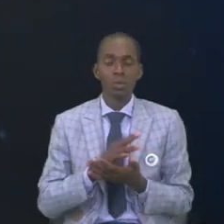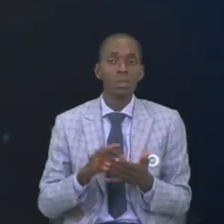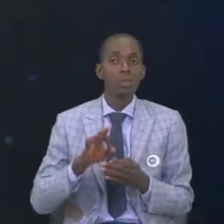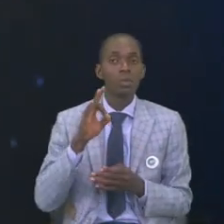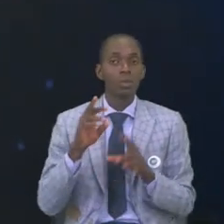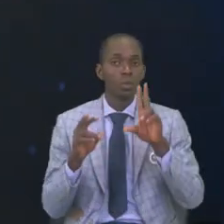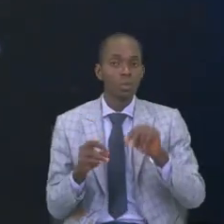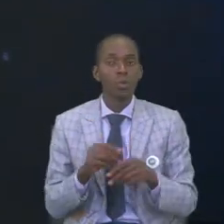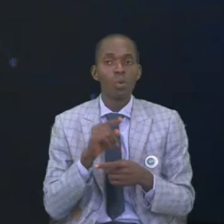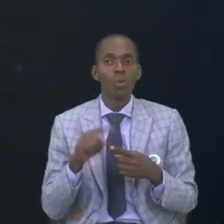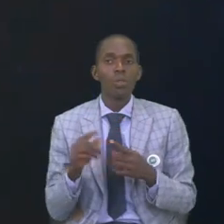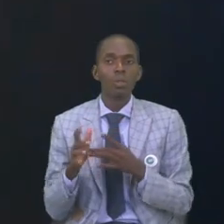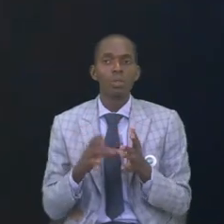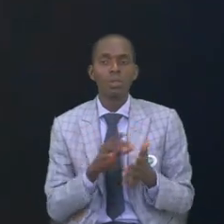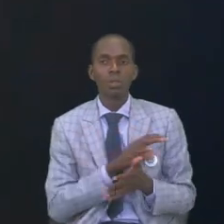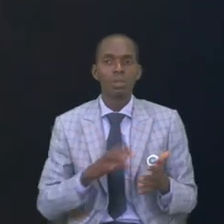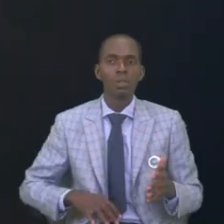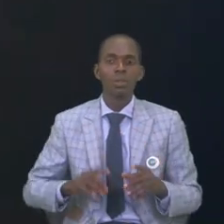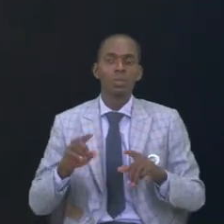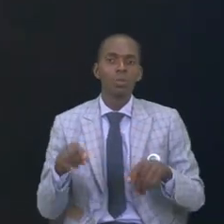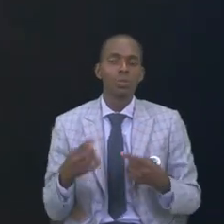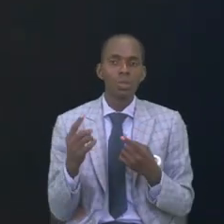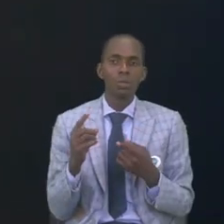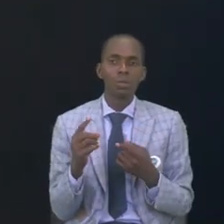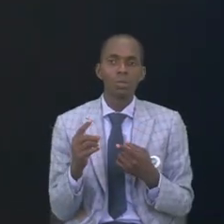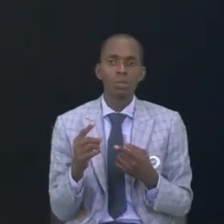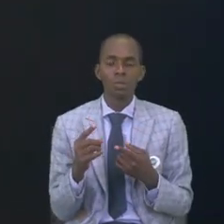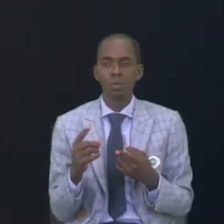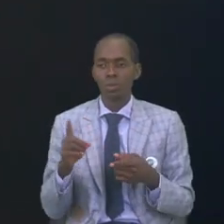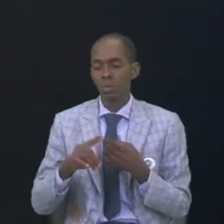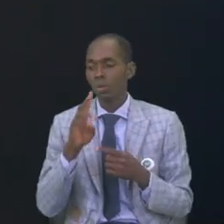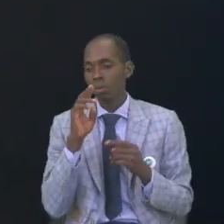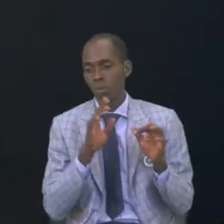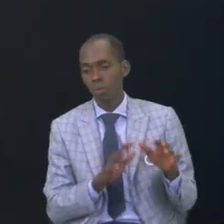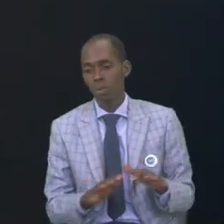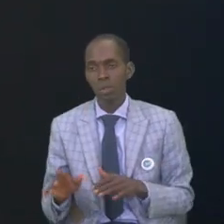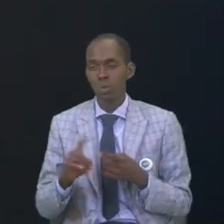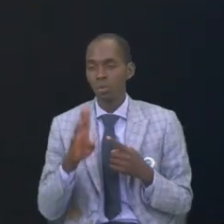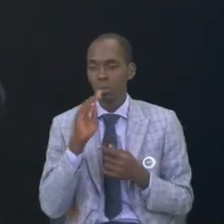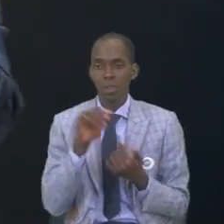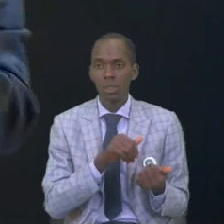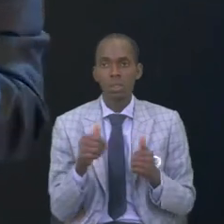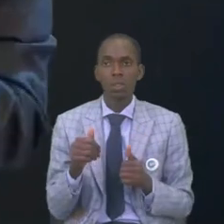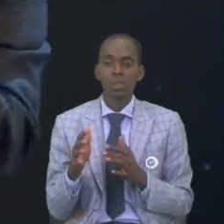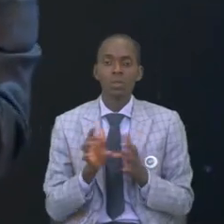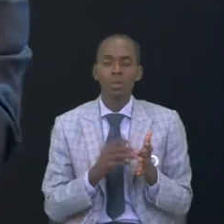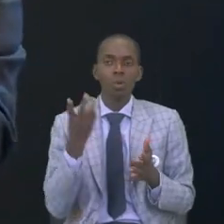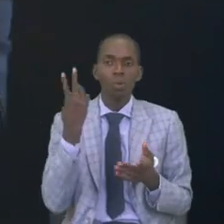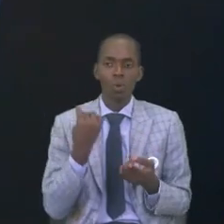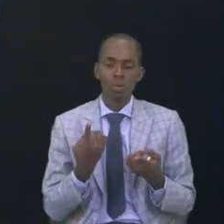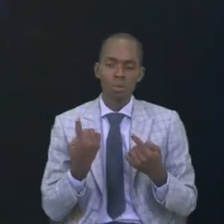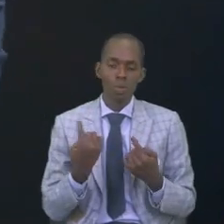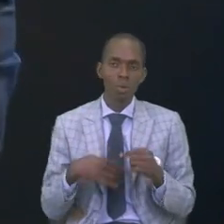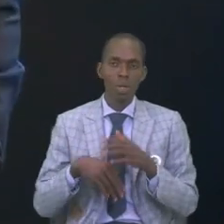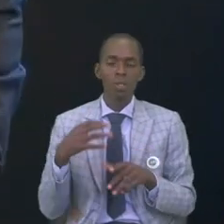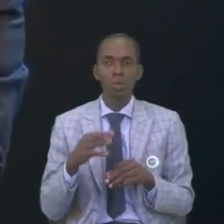river Jordan to be baptized, Jesus was coming out of the river, and the Holy